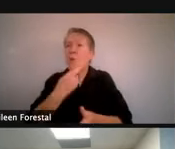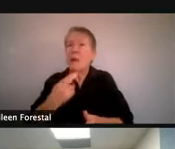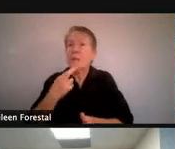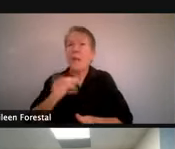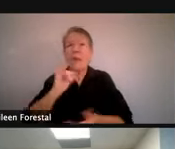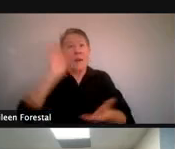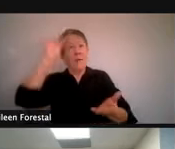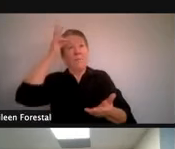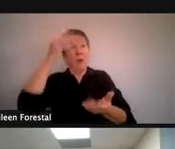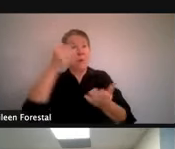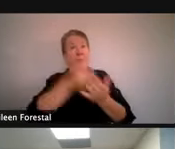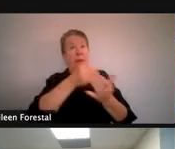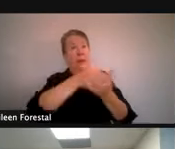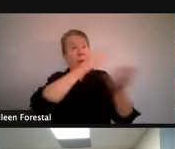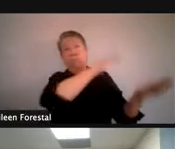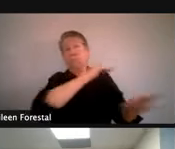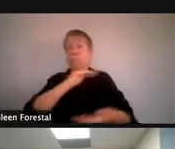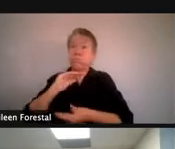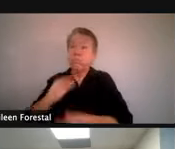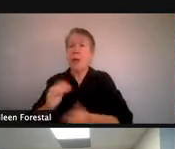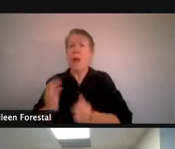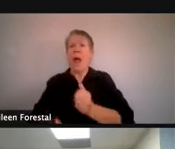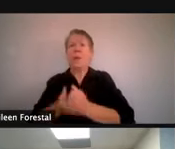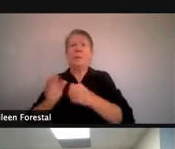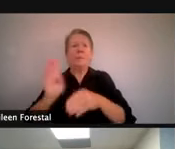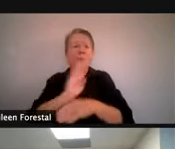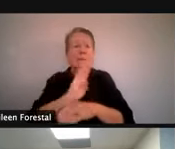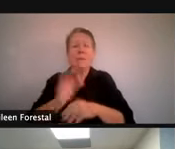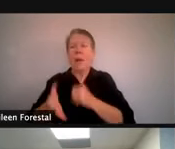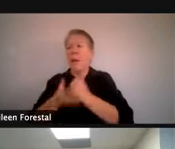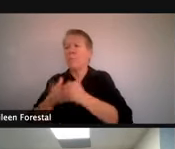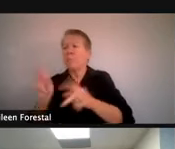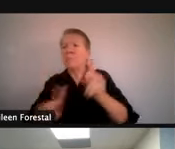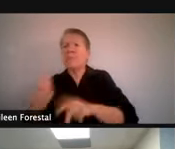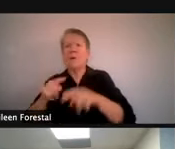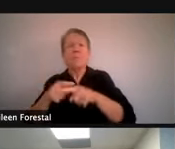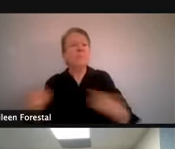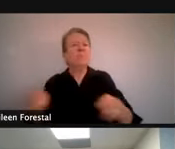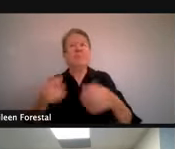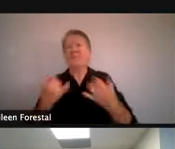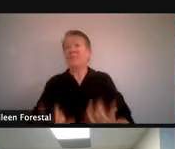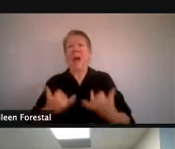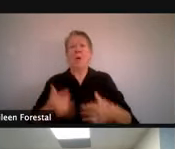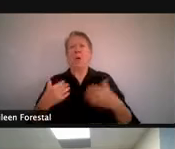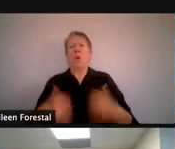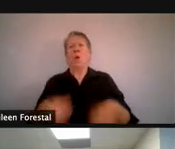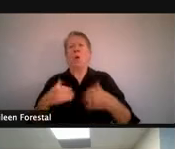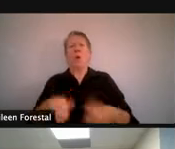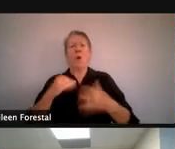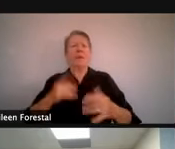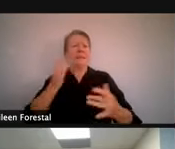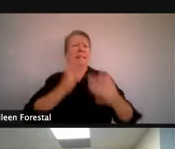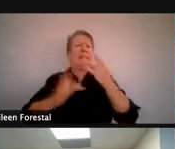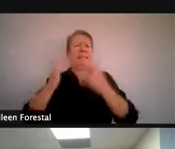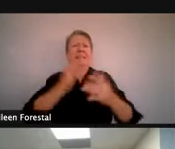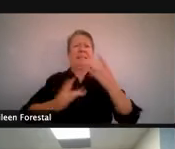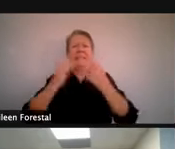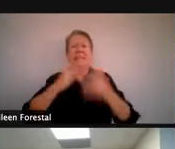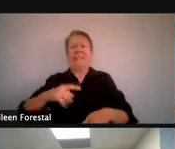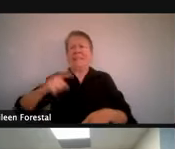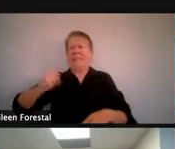now, and it can be a bridge over this troubled water until we get to the therapeutic, the vaccines, and we can get back on our feet. We need